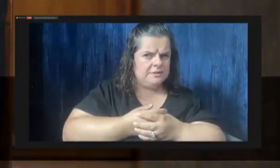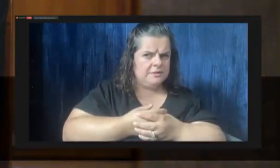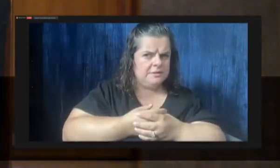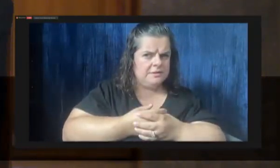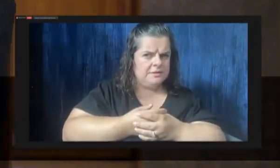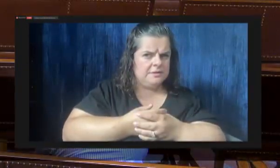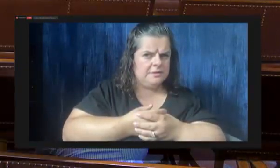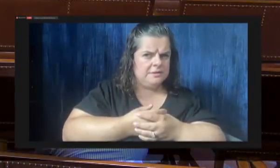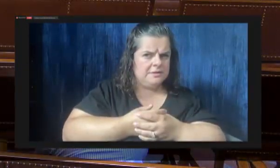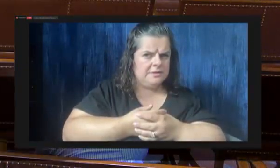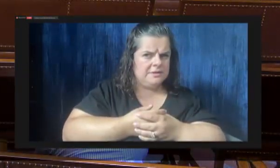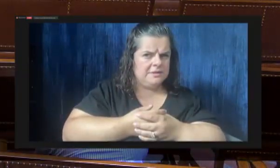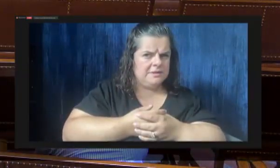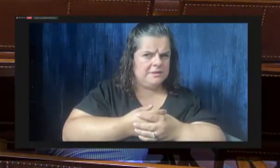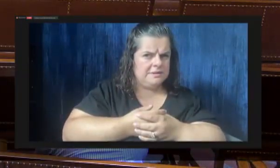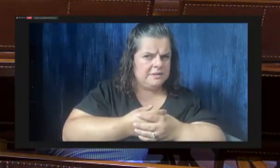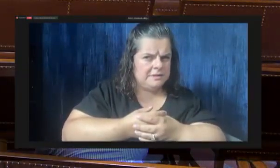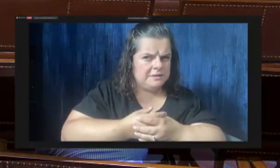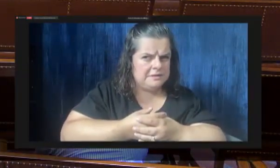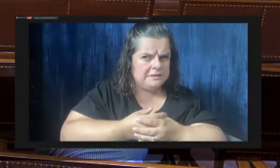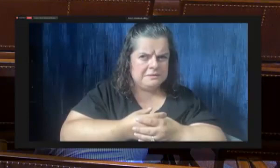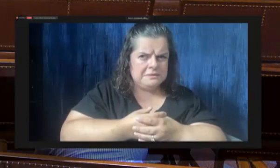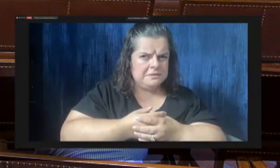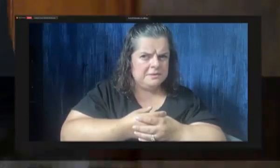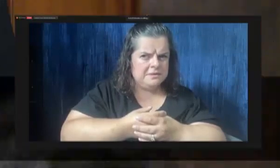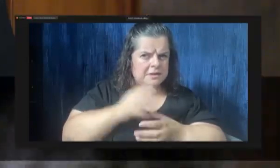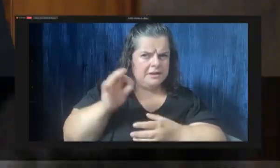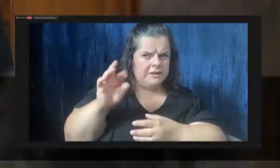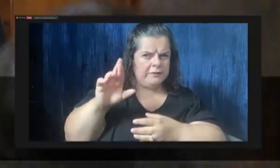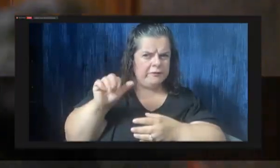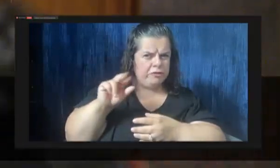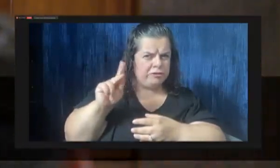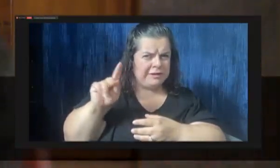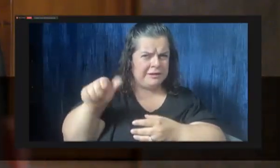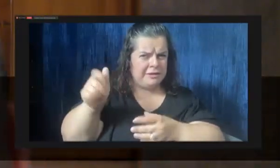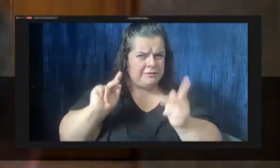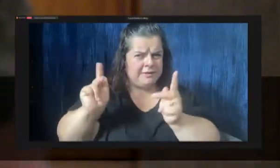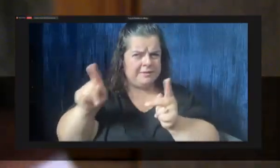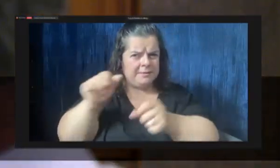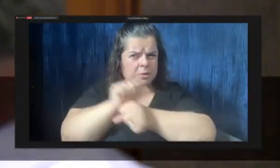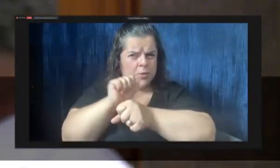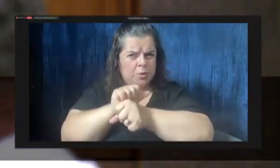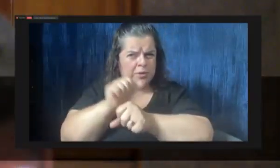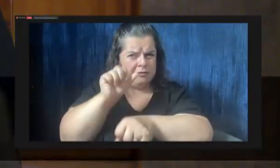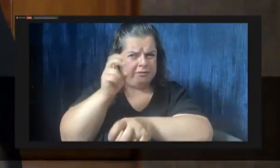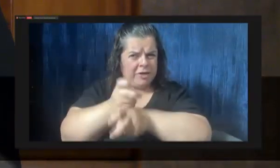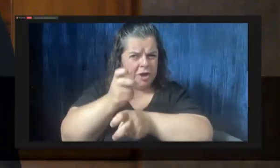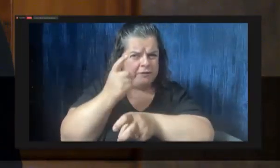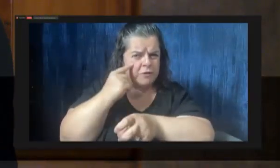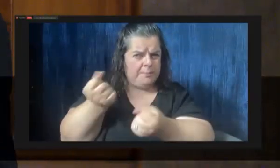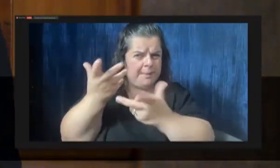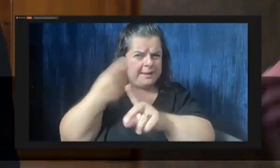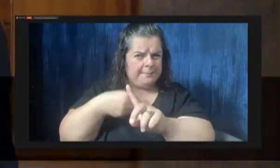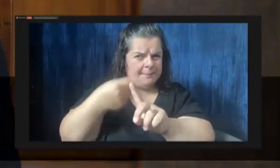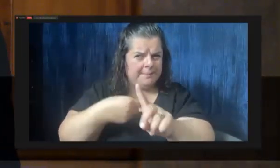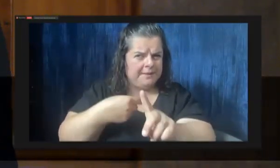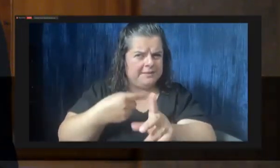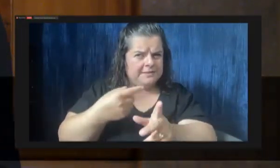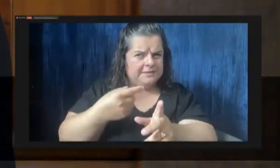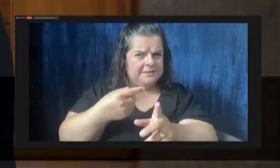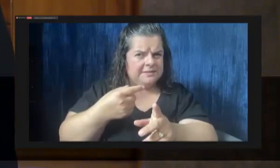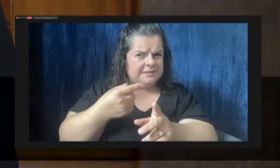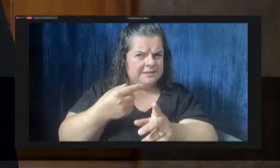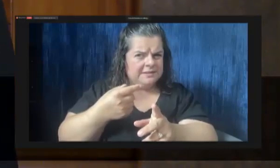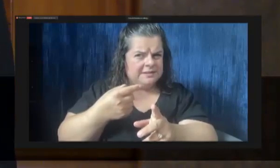Frank and lots of other folks have been working very, very hard for many, many months on this, so I don't, I do want to sort of,